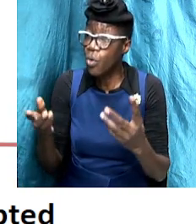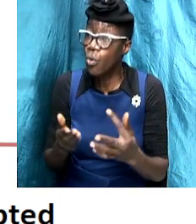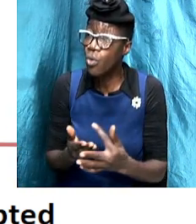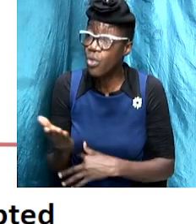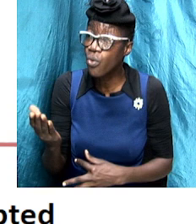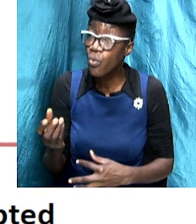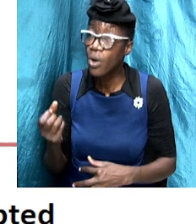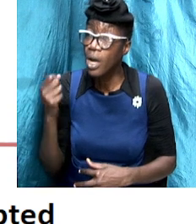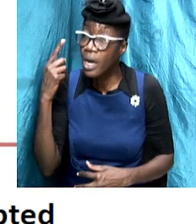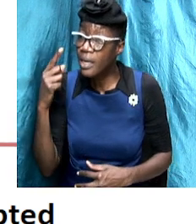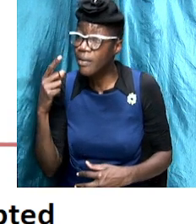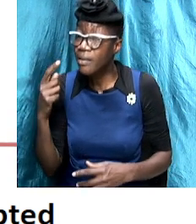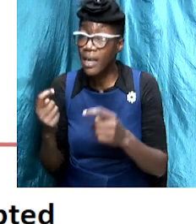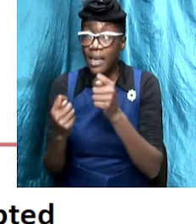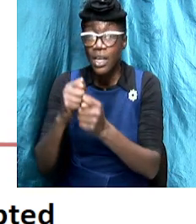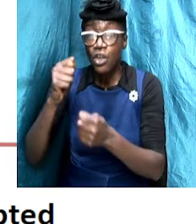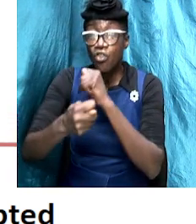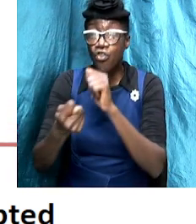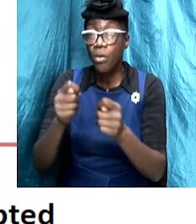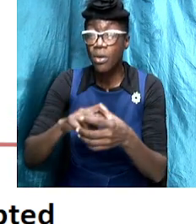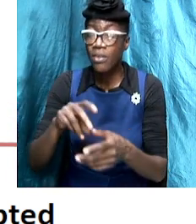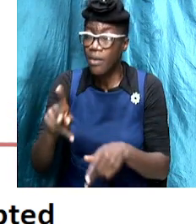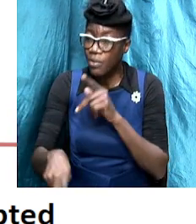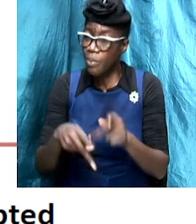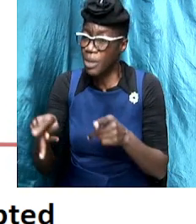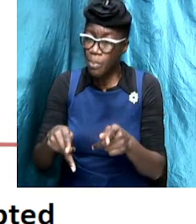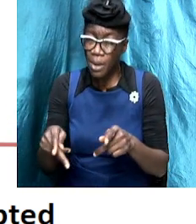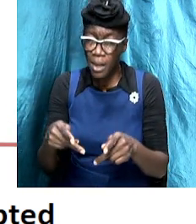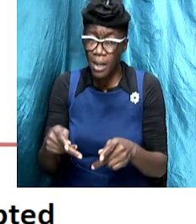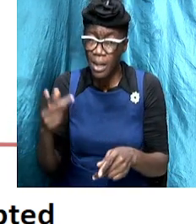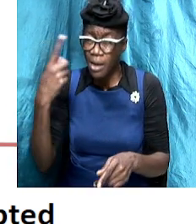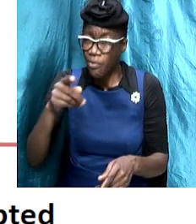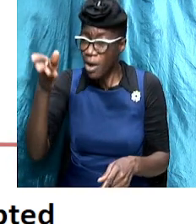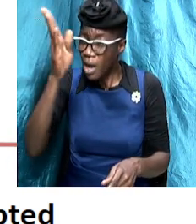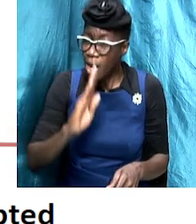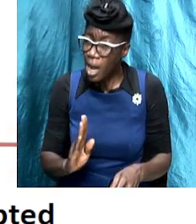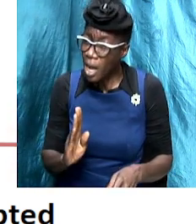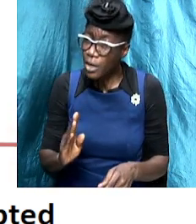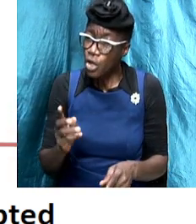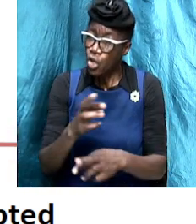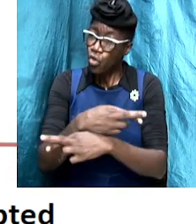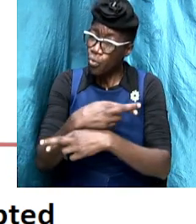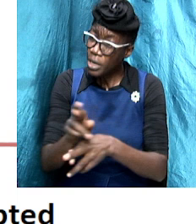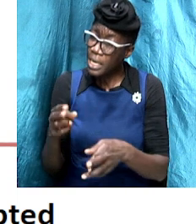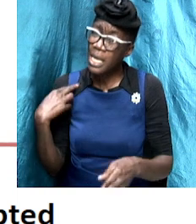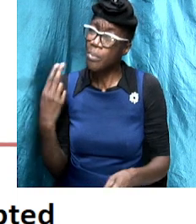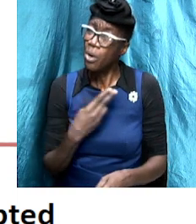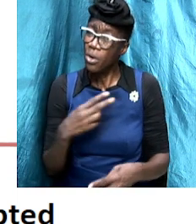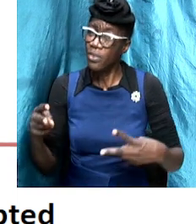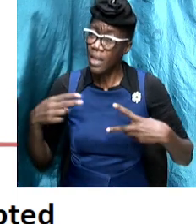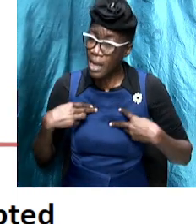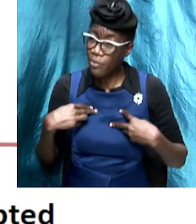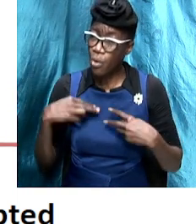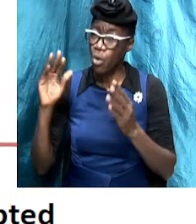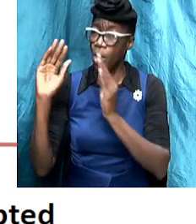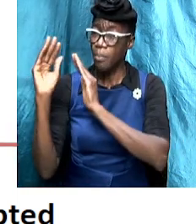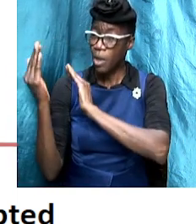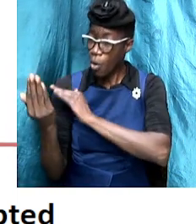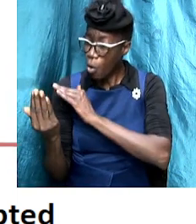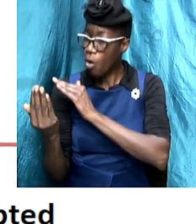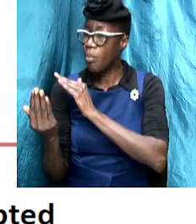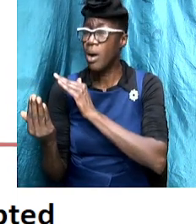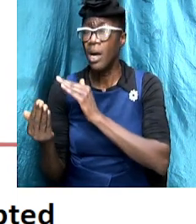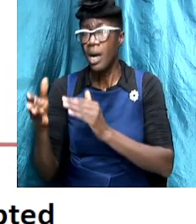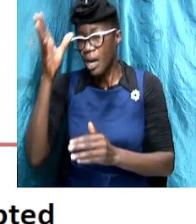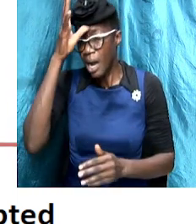of the people. In order for God to redeem us, he had to become a man. So he's touched with the feelings of your infirmities.